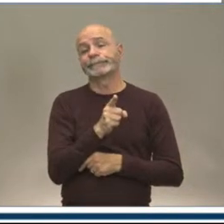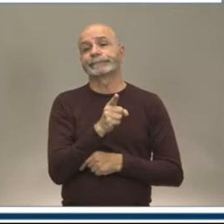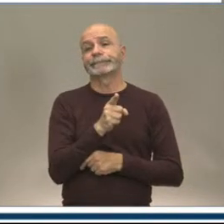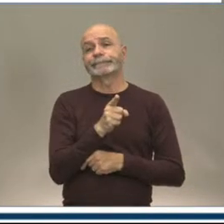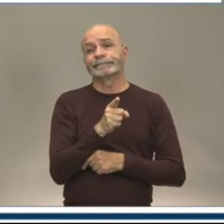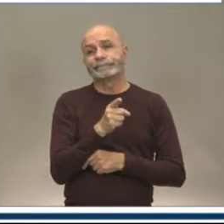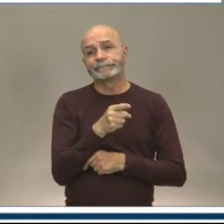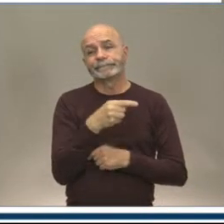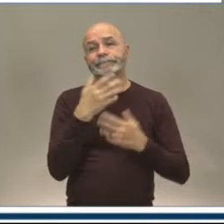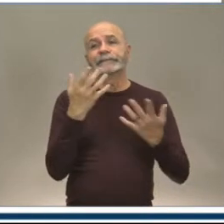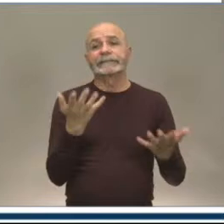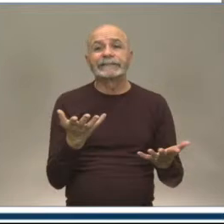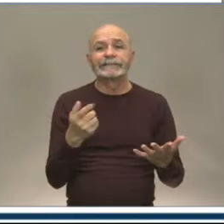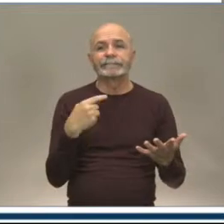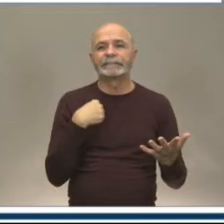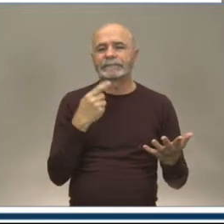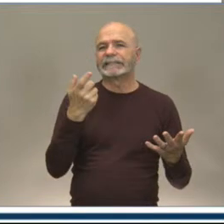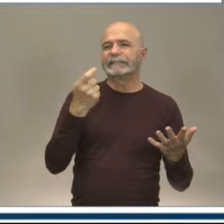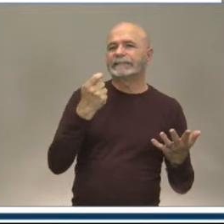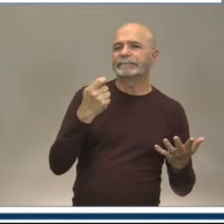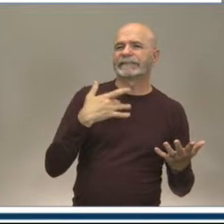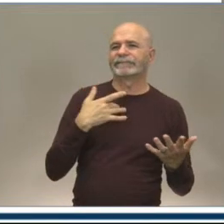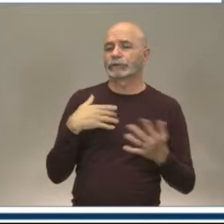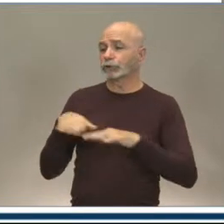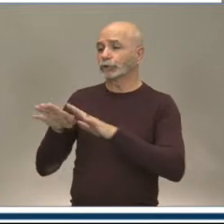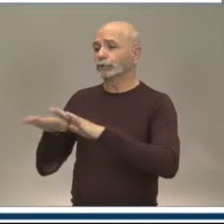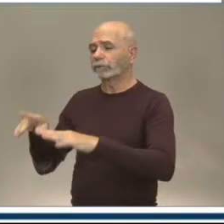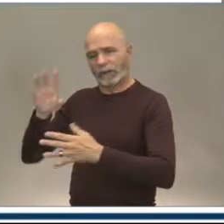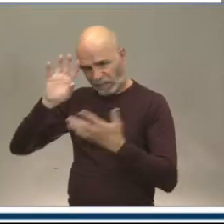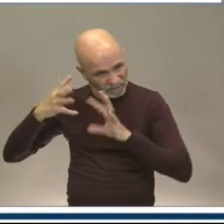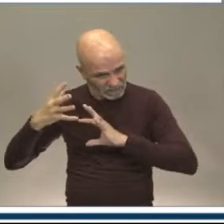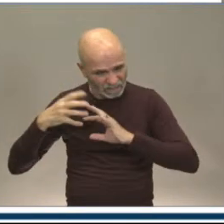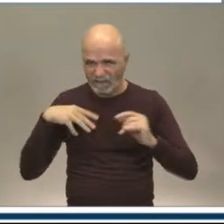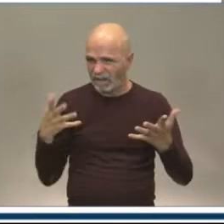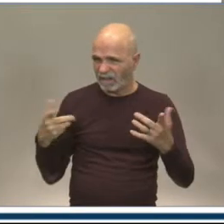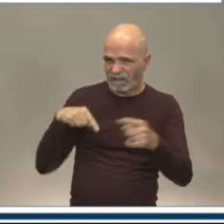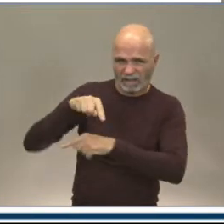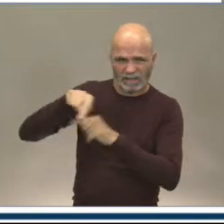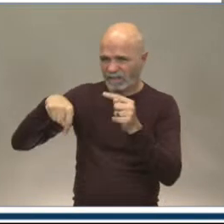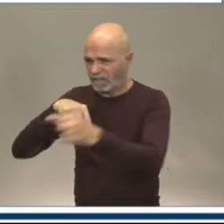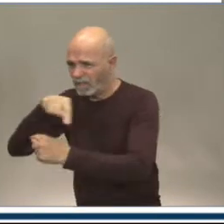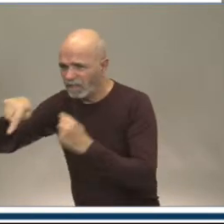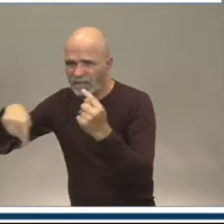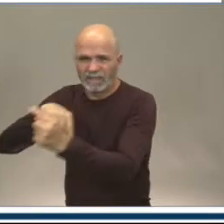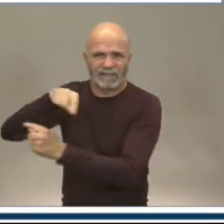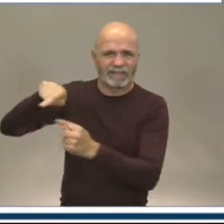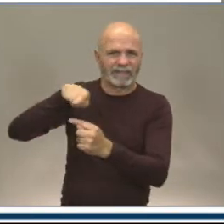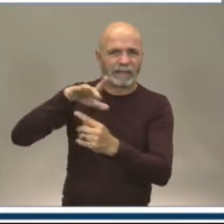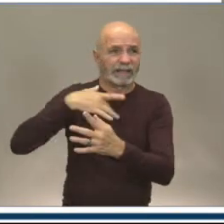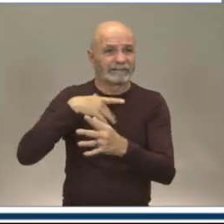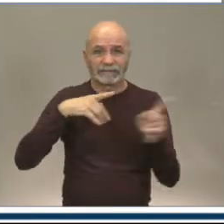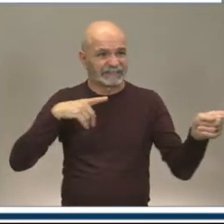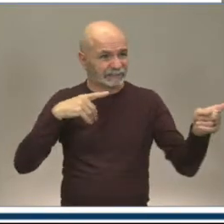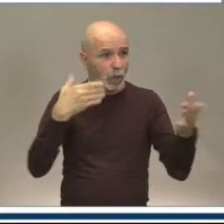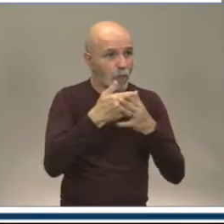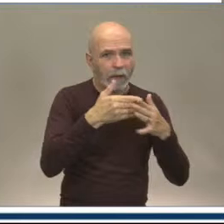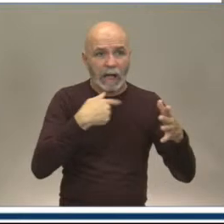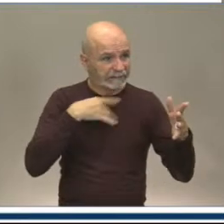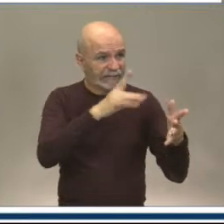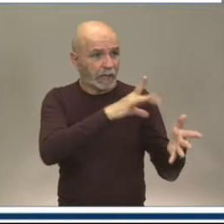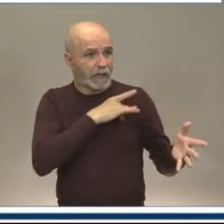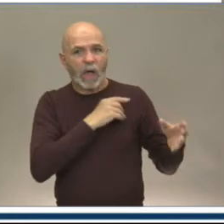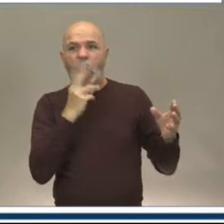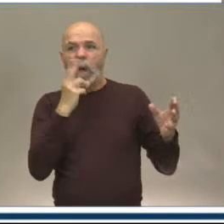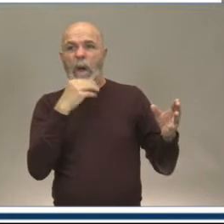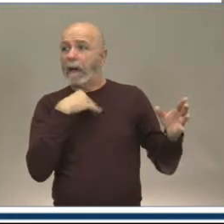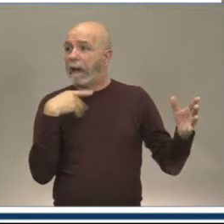the disruption that it occurs to children and families, those who are identified as close contacts and having to be home for a week. But there hasn't